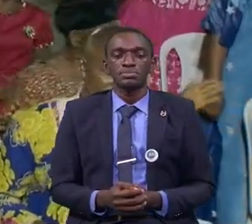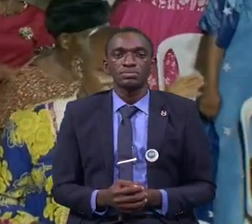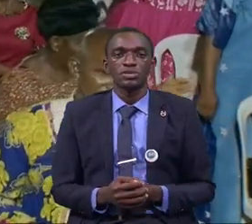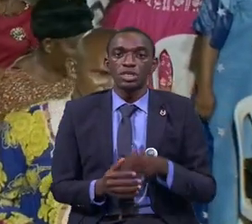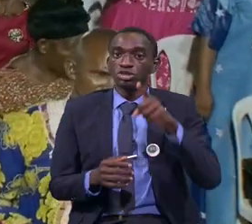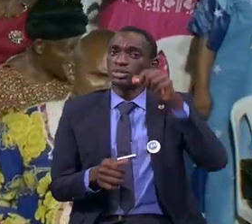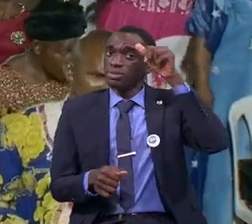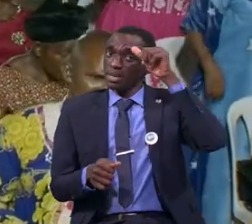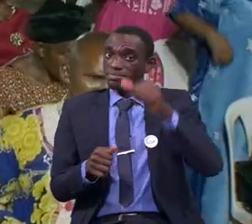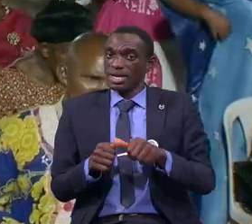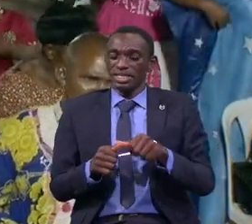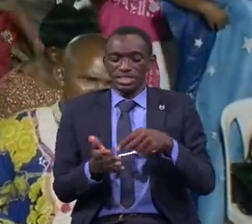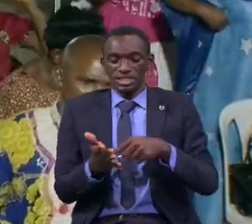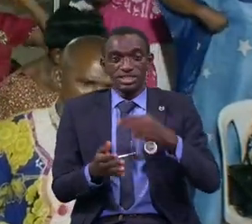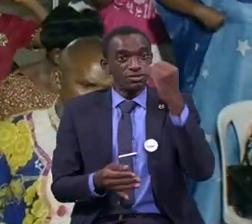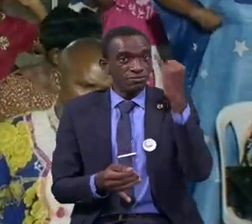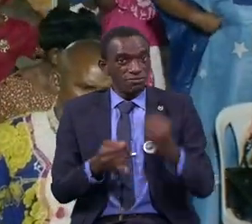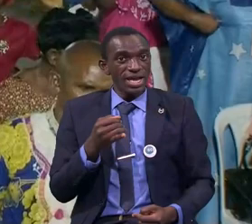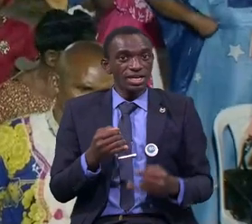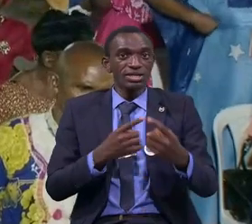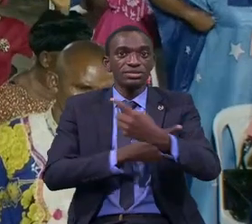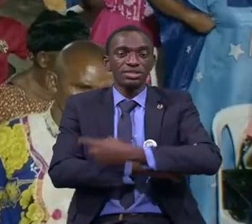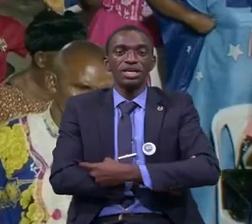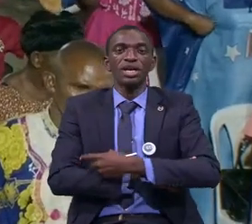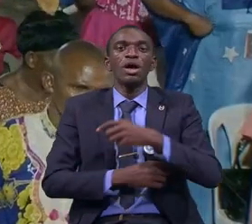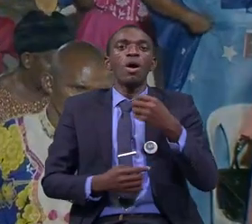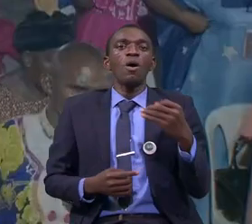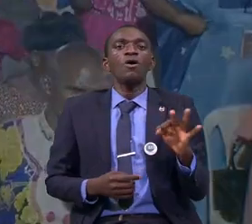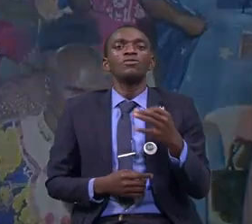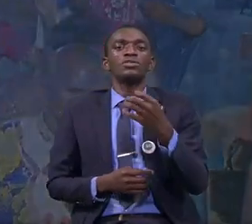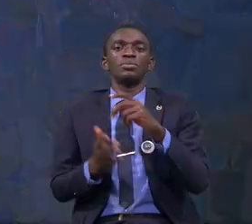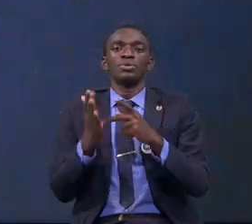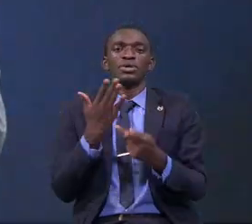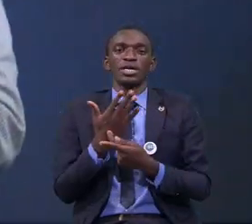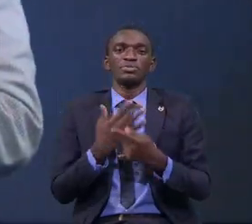Remember, it's the final day for this GCK.